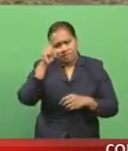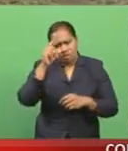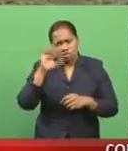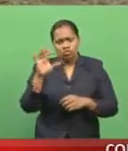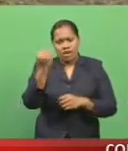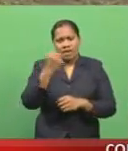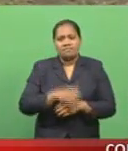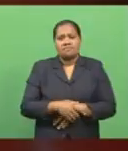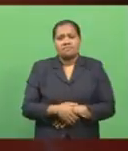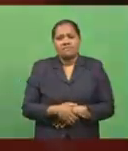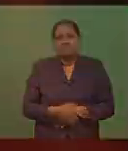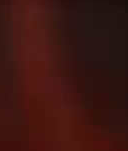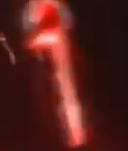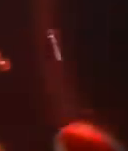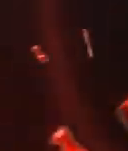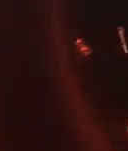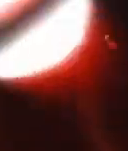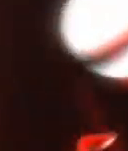more coming up.